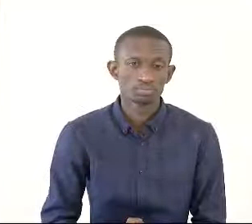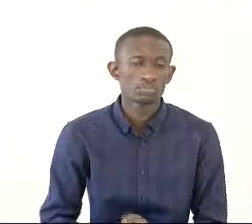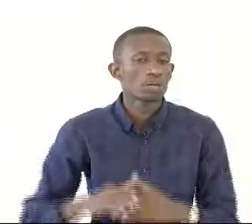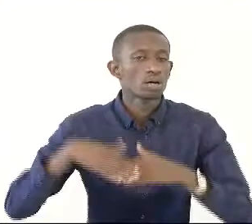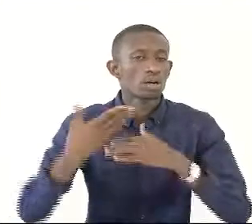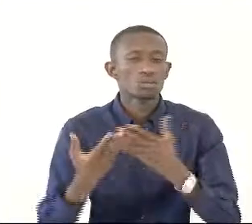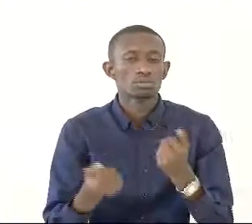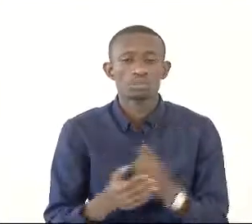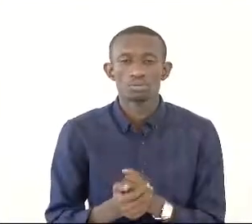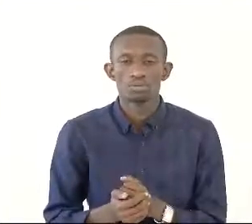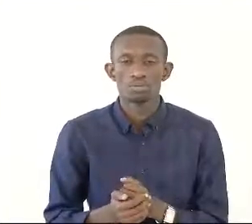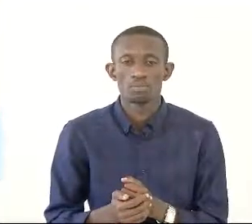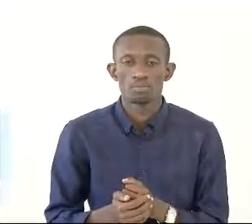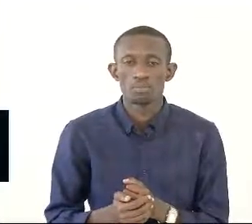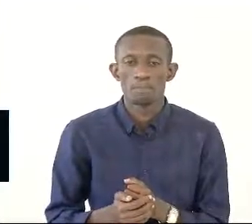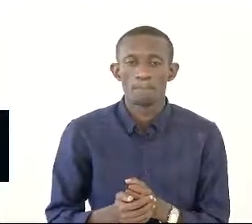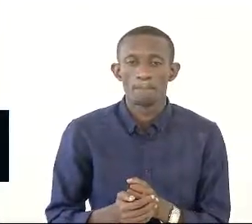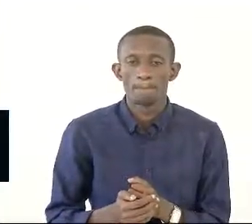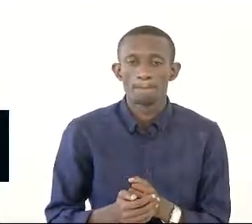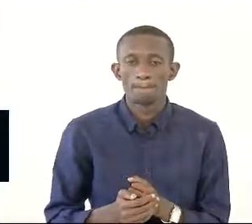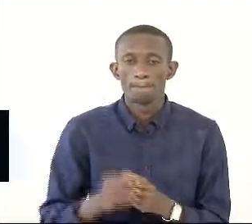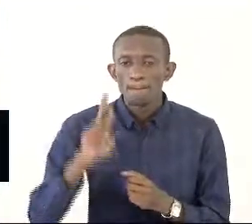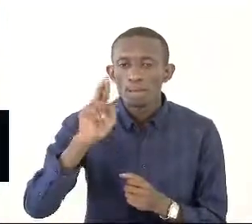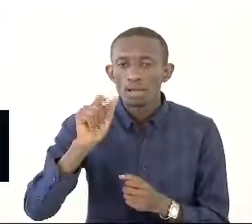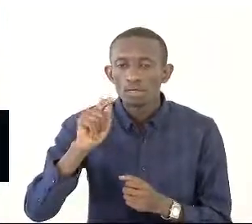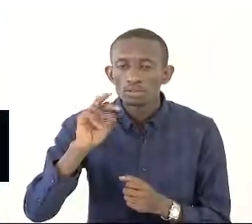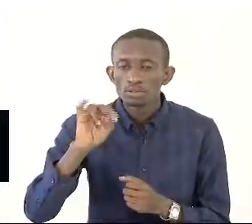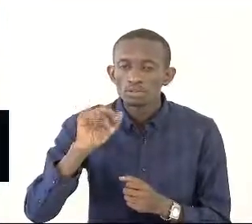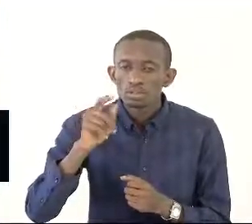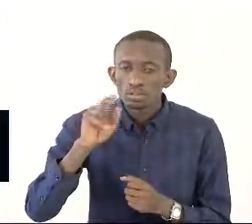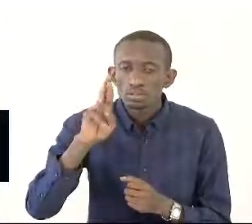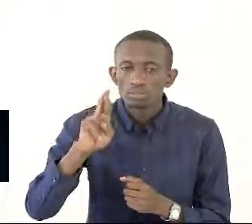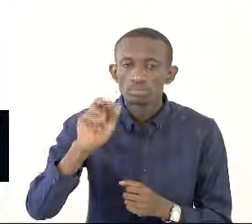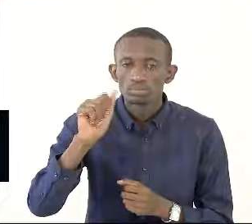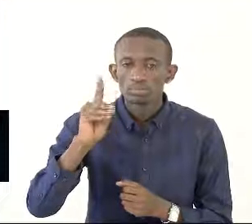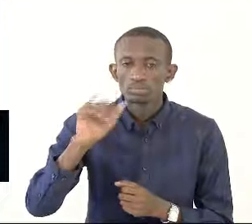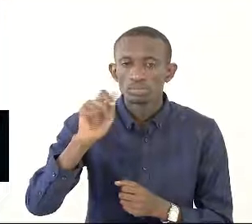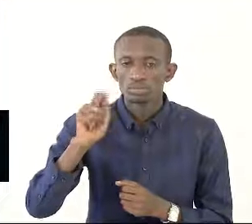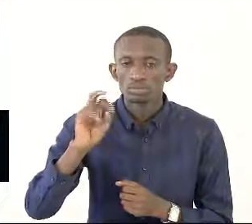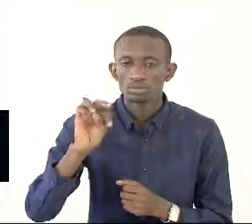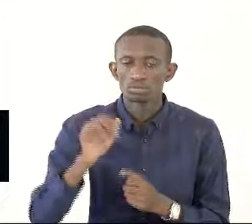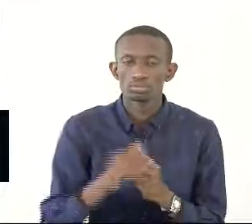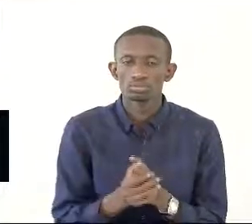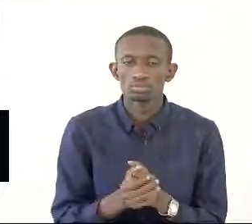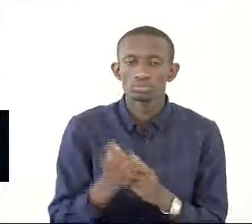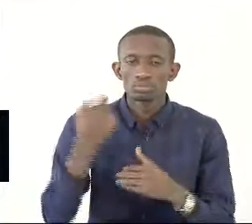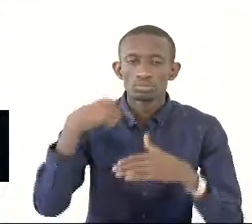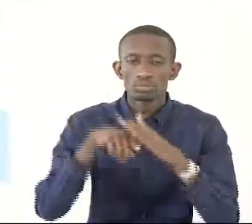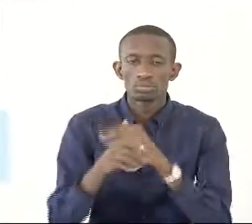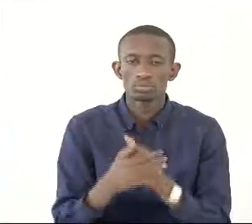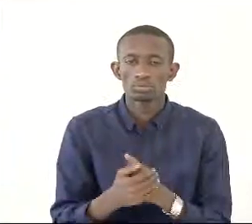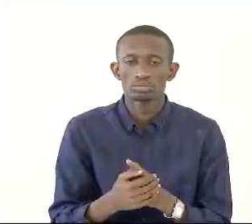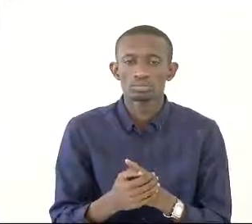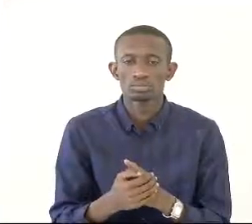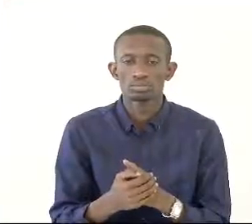this ionization, what is there is a radiation enters the thin window and into the tube.